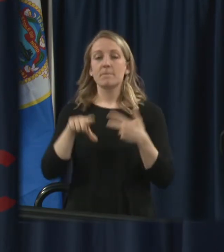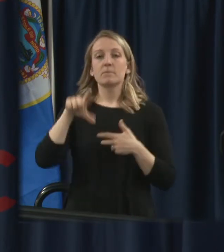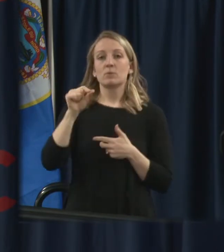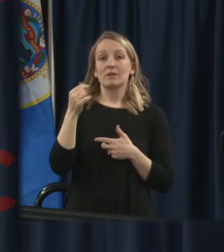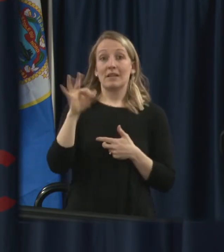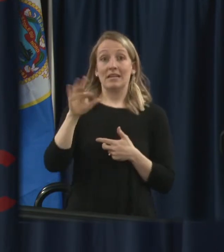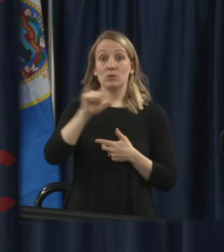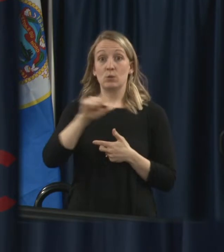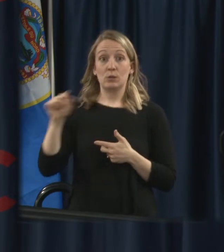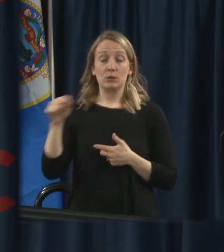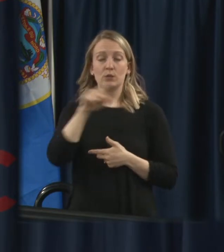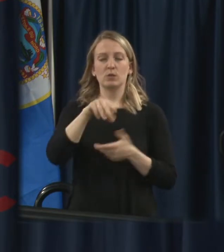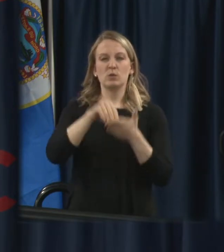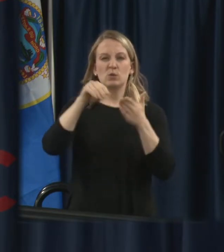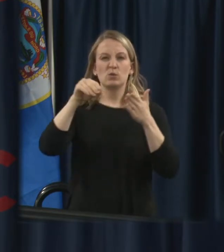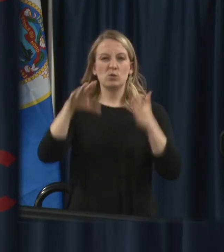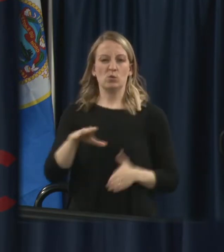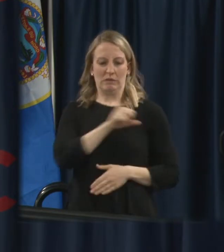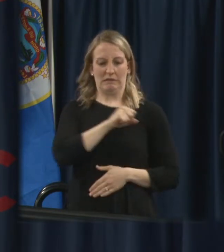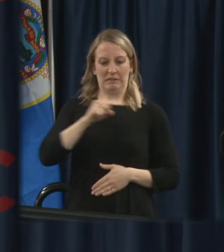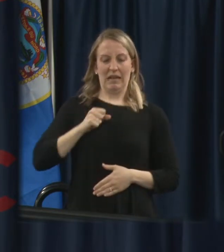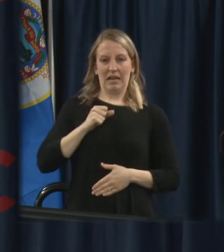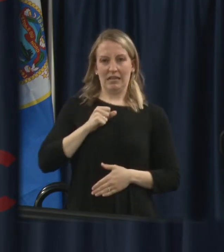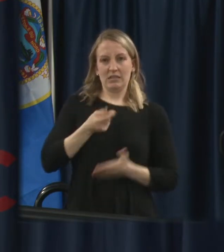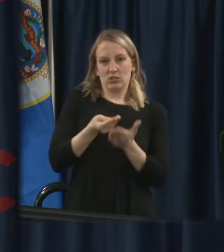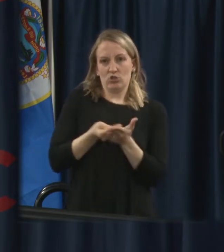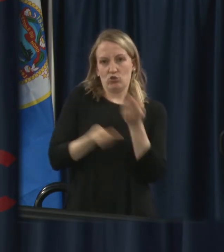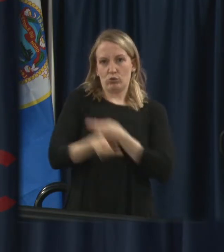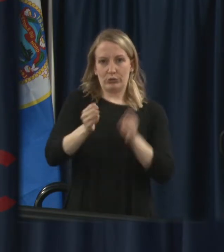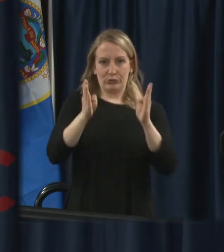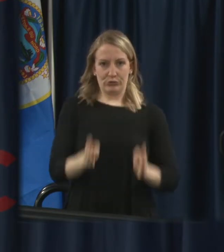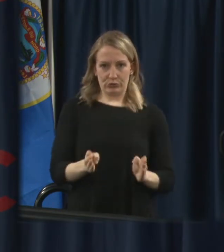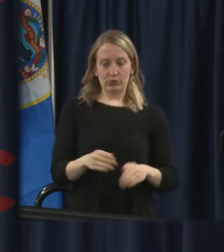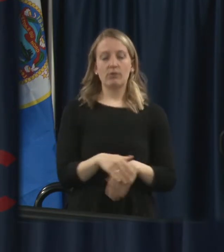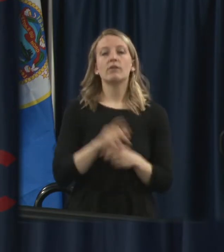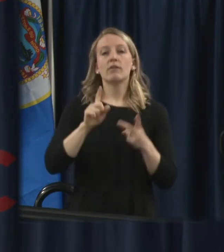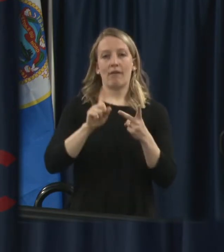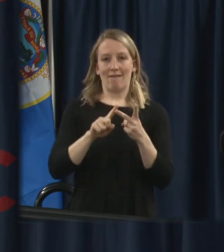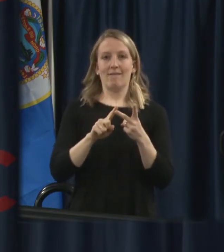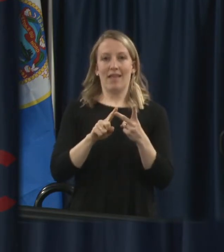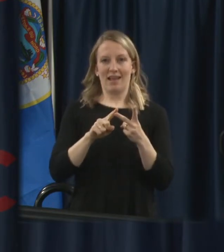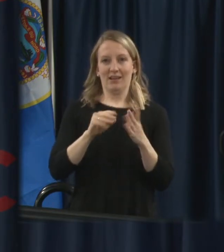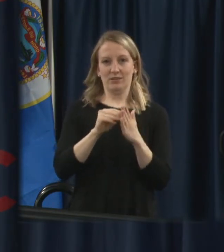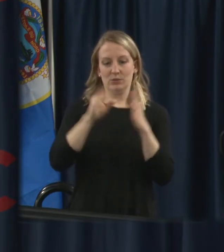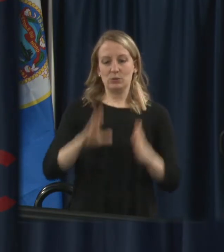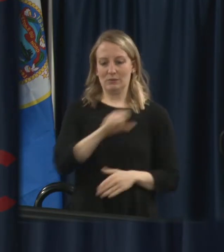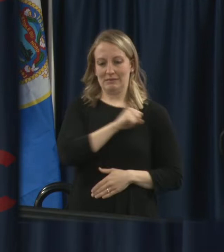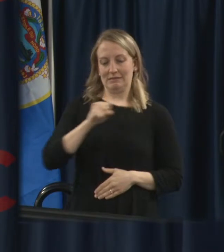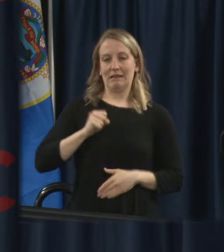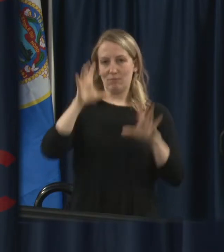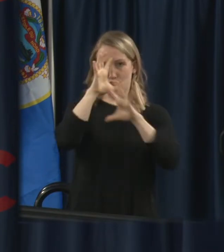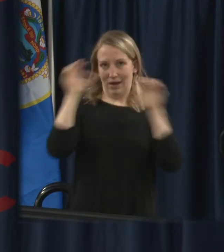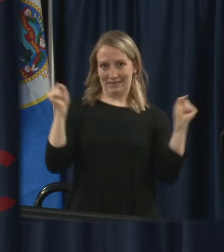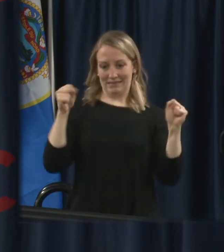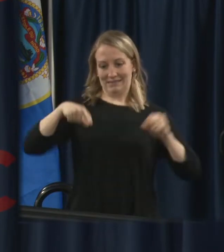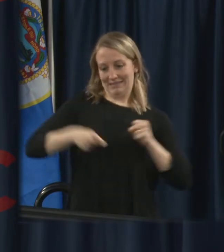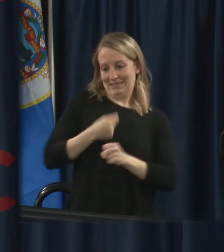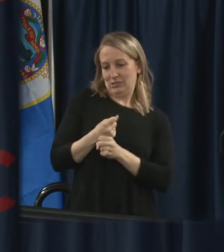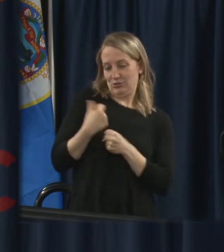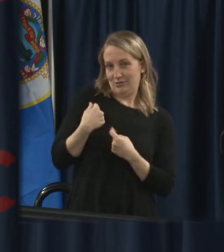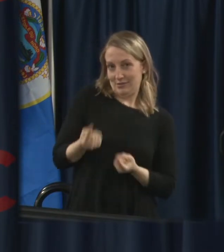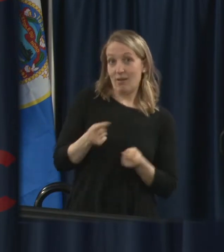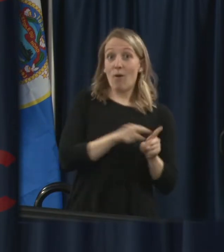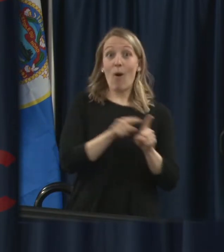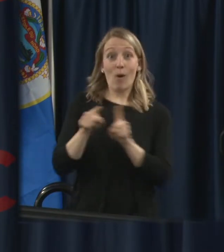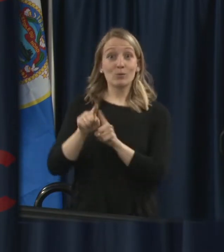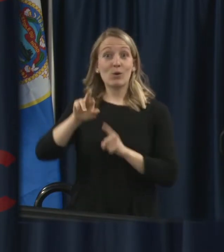Student Senate Treasurer, and then he became the President of Student Senate on the Staples campus in 2021, as well as being Secretary